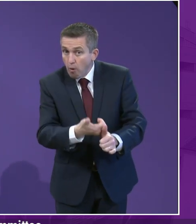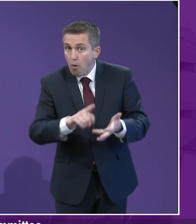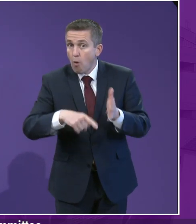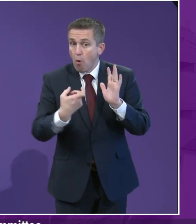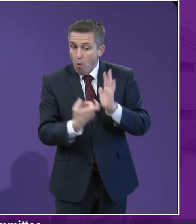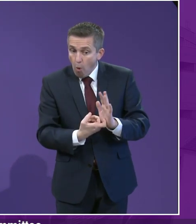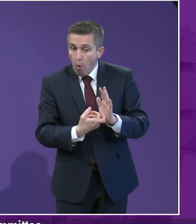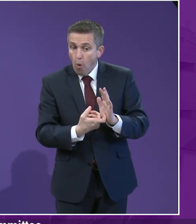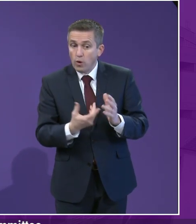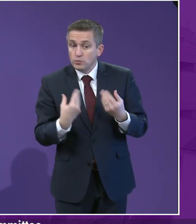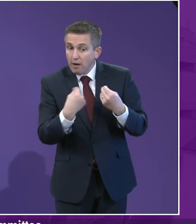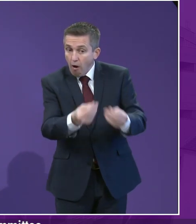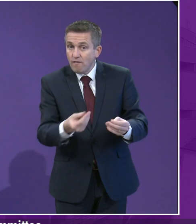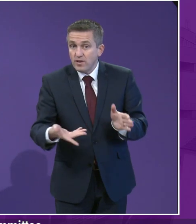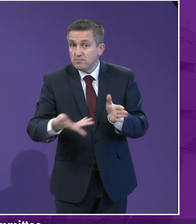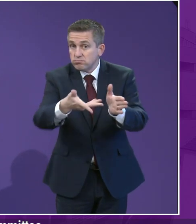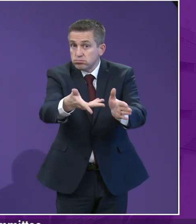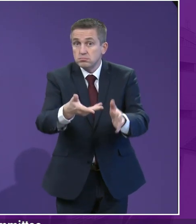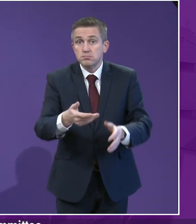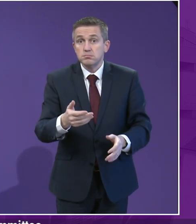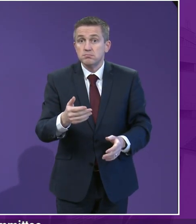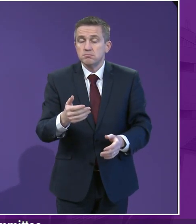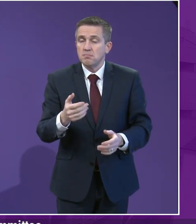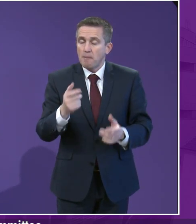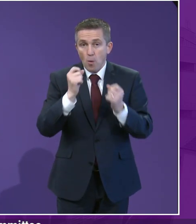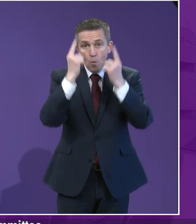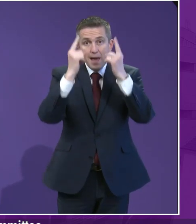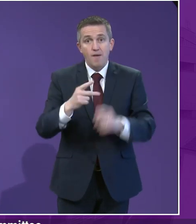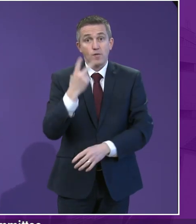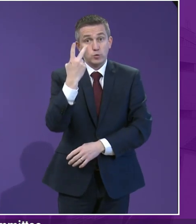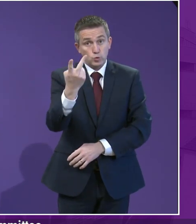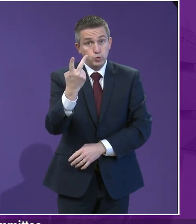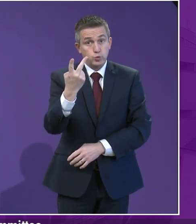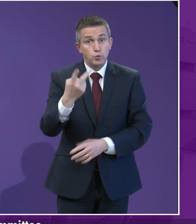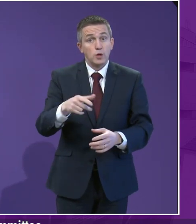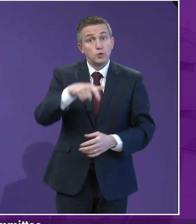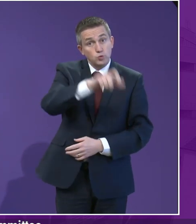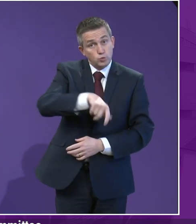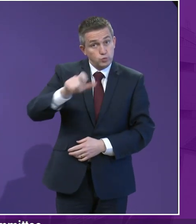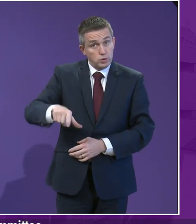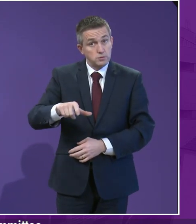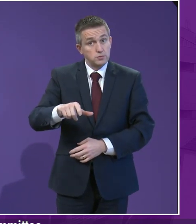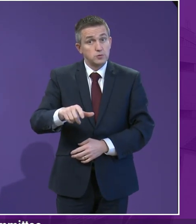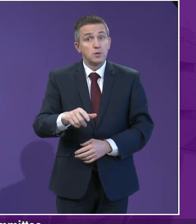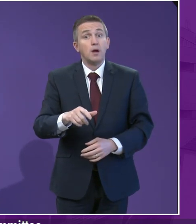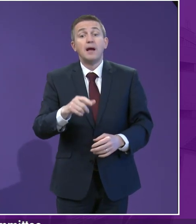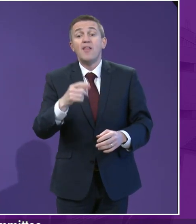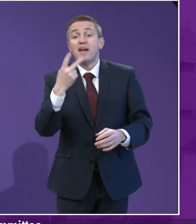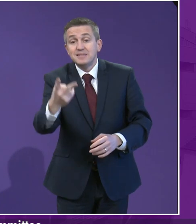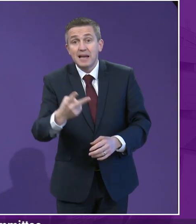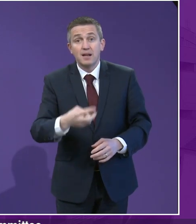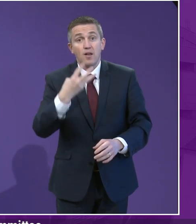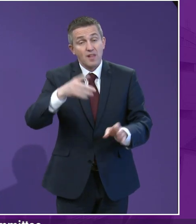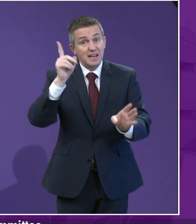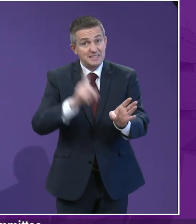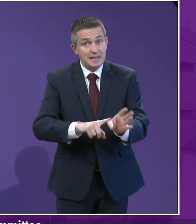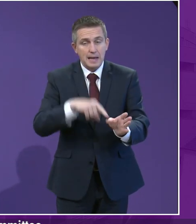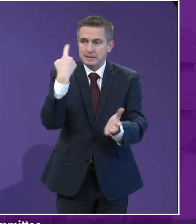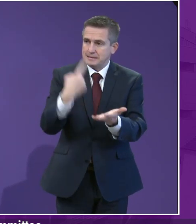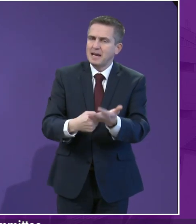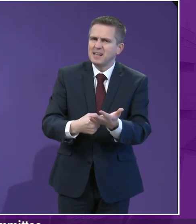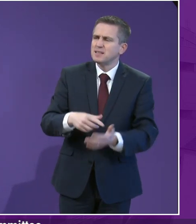issue and they get a plan set up, we can have extendable deadlines that apply then throughout their university life. The third thing we do is that if